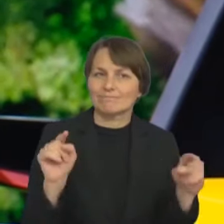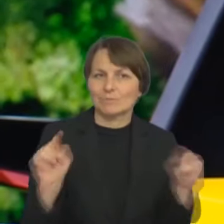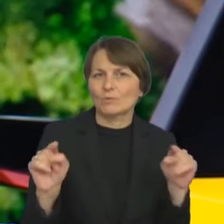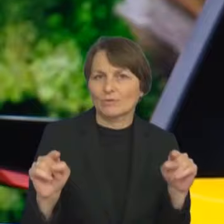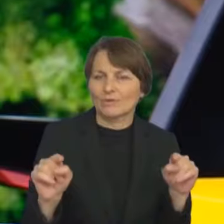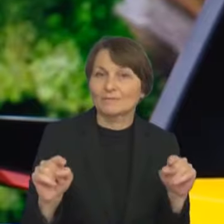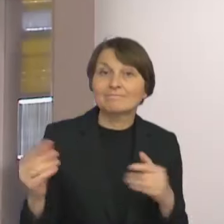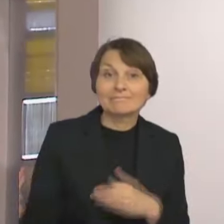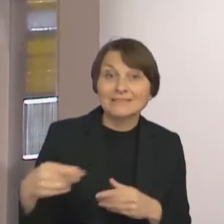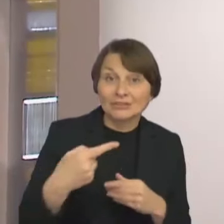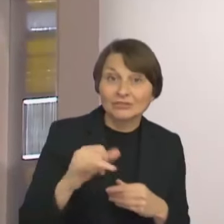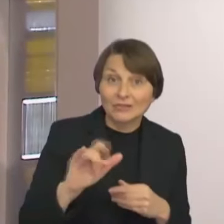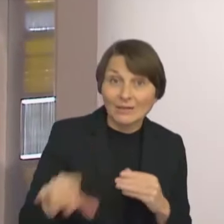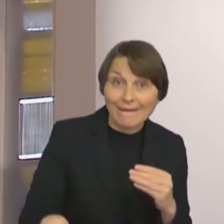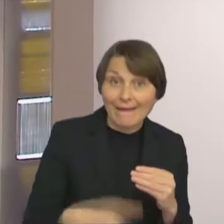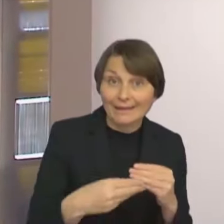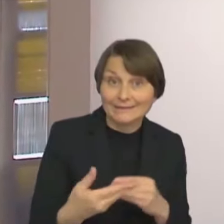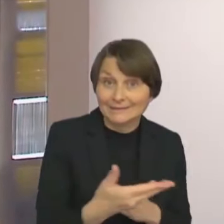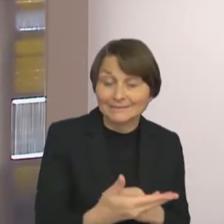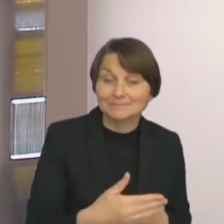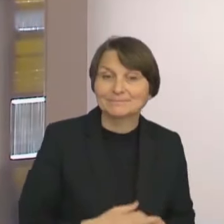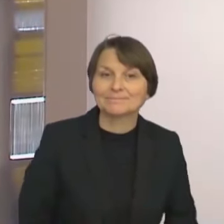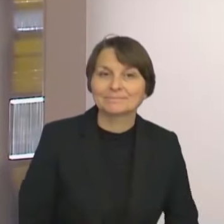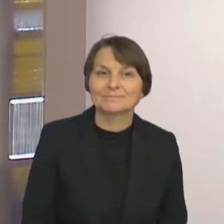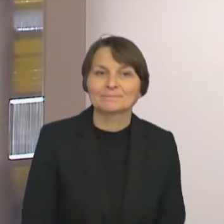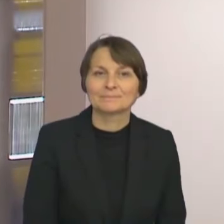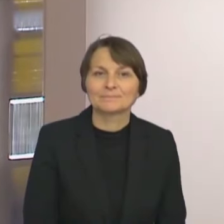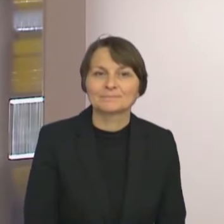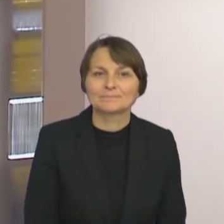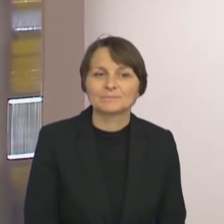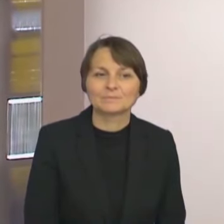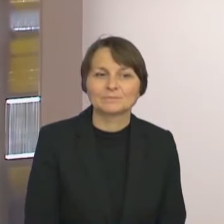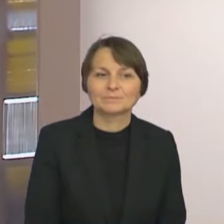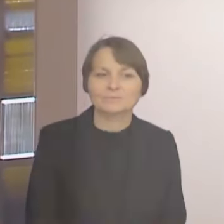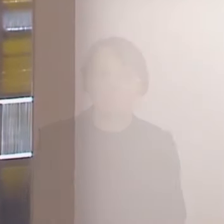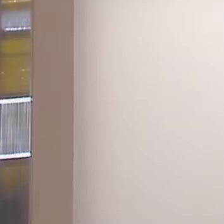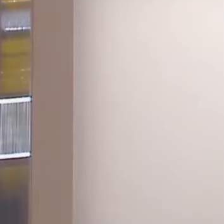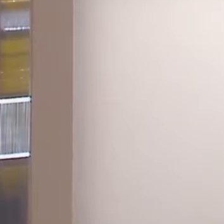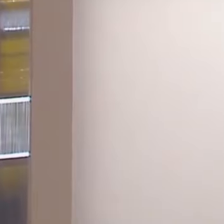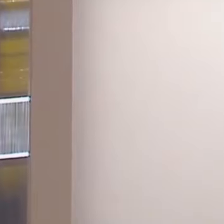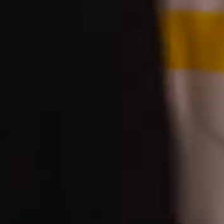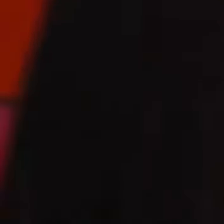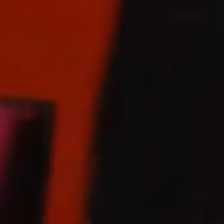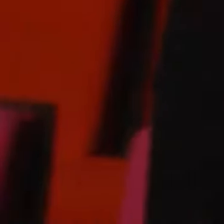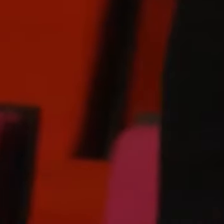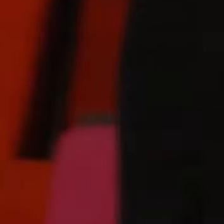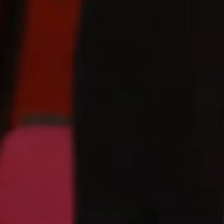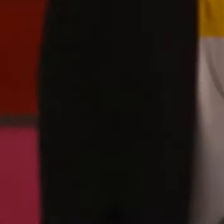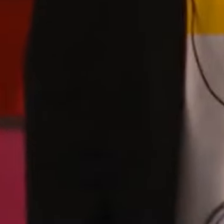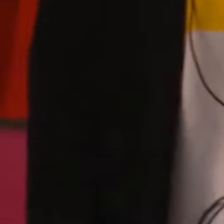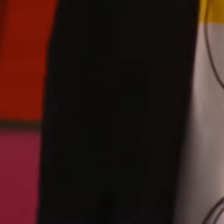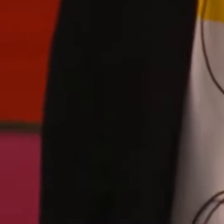add something, maybe, please? Someone will find you a mic. So, Gilles Le Bon, who is